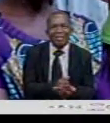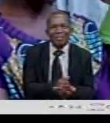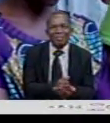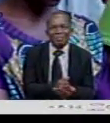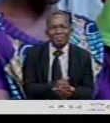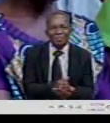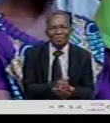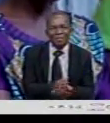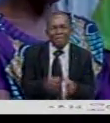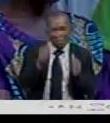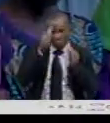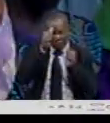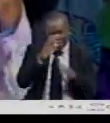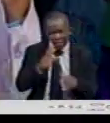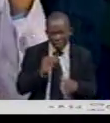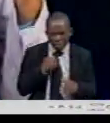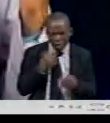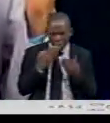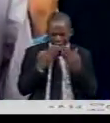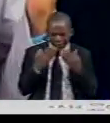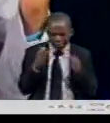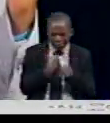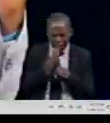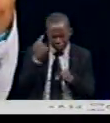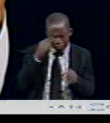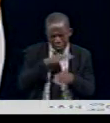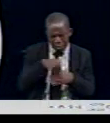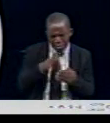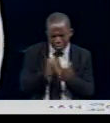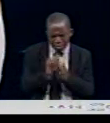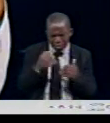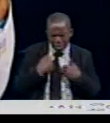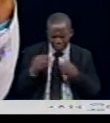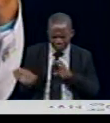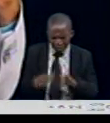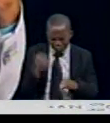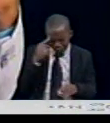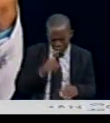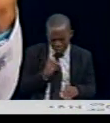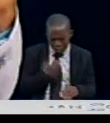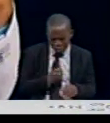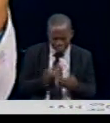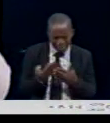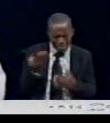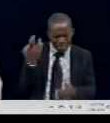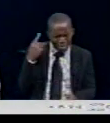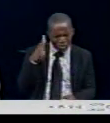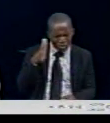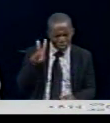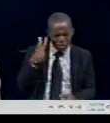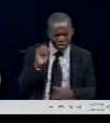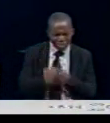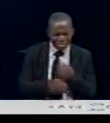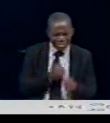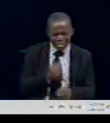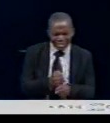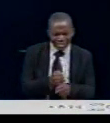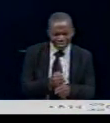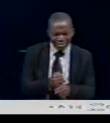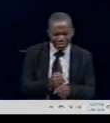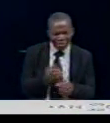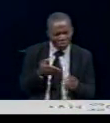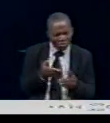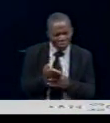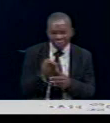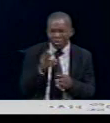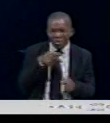Amen. Father, we are grateful unto you. Thank you for what you have done for the past 2 years. We are grateful unto you through the